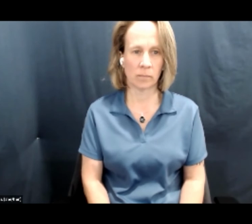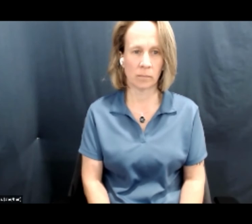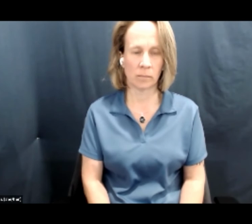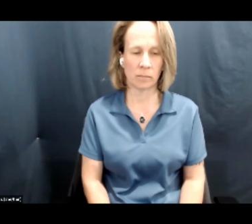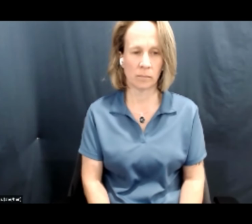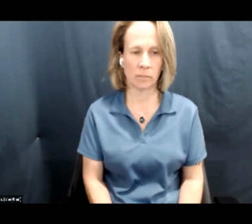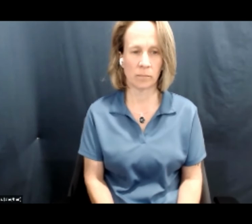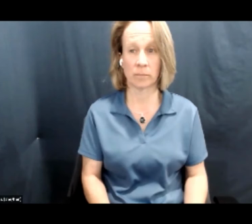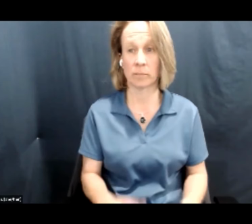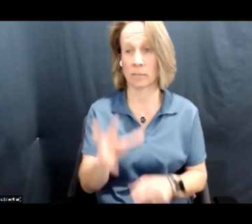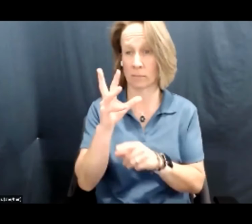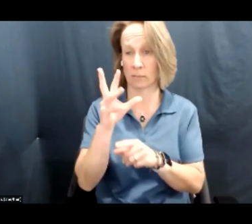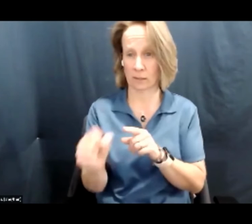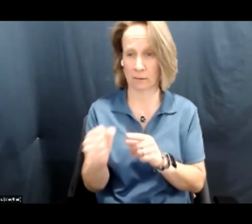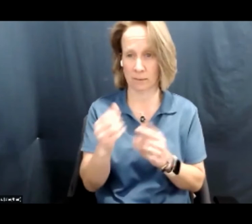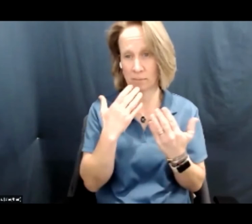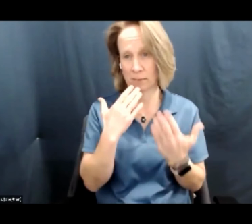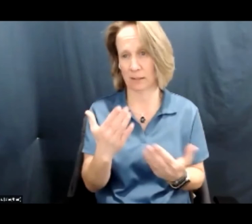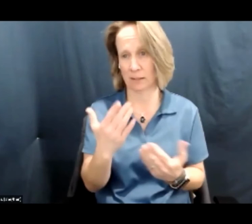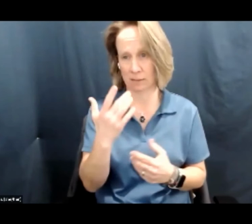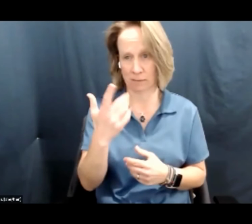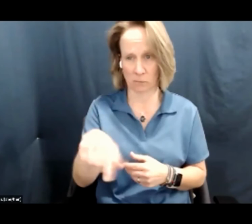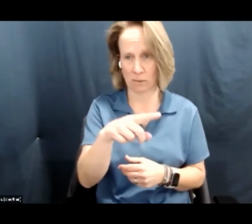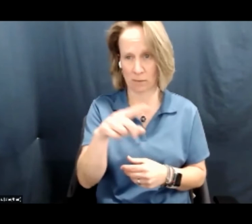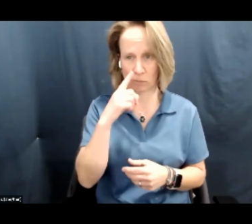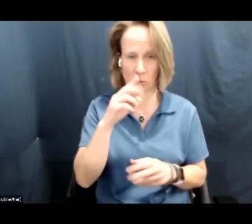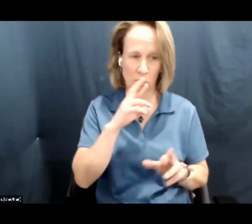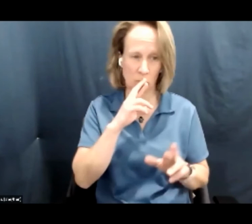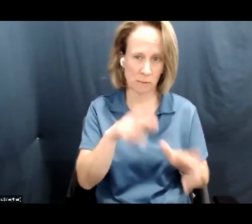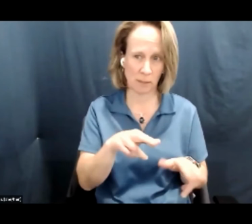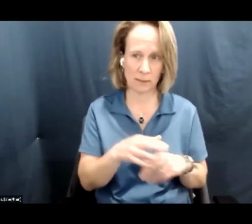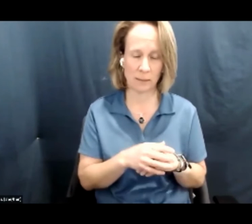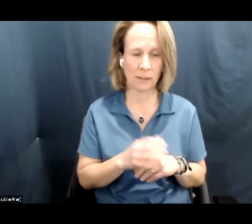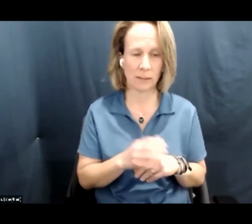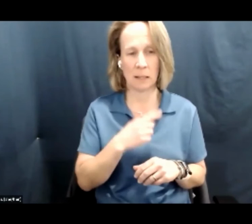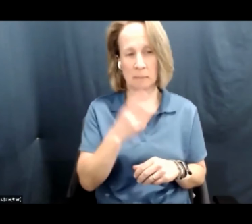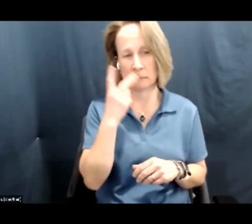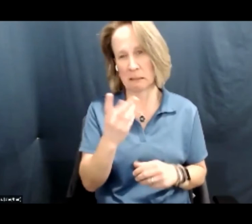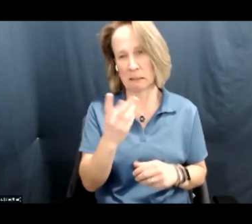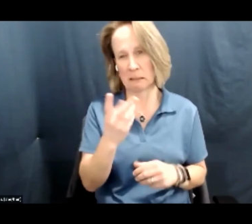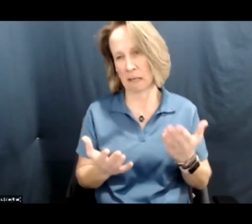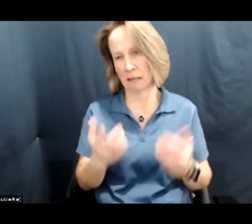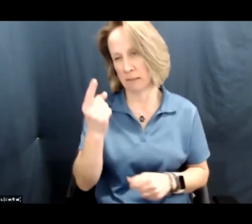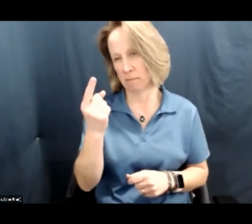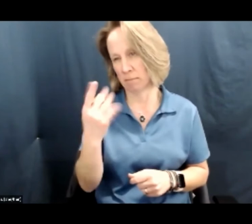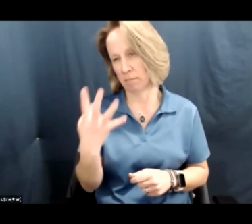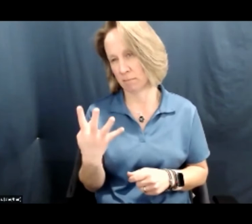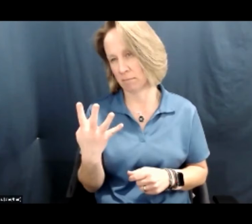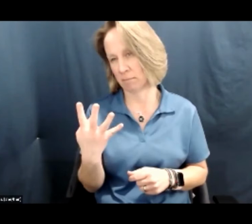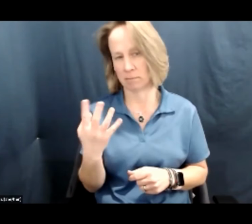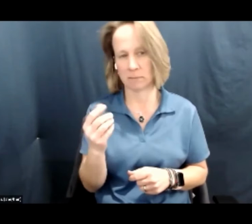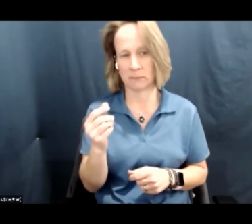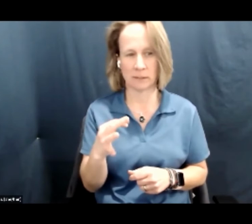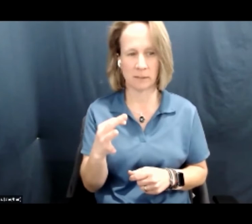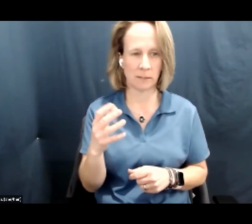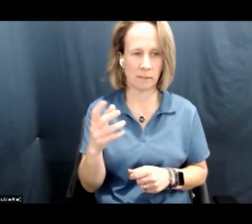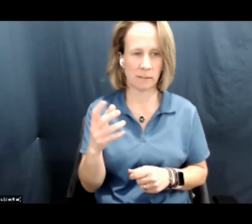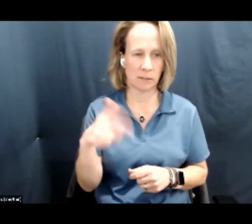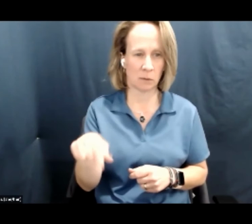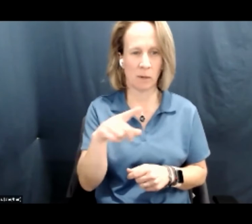Awesome. Thank you all for responding to this. So I'm seeing it looks like maybe about a quarter of you all are in that